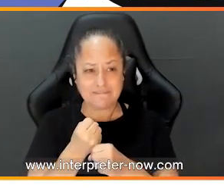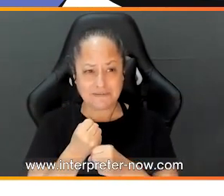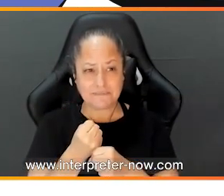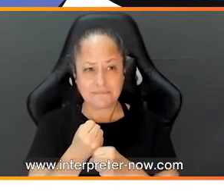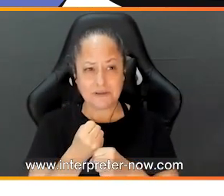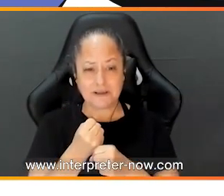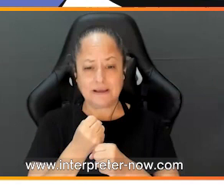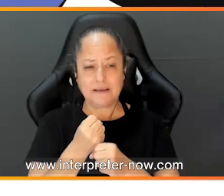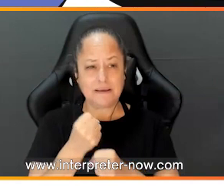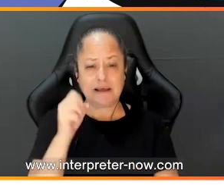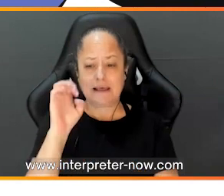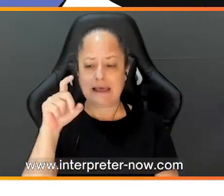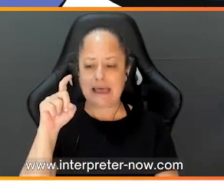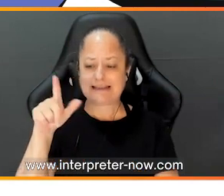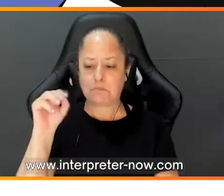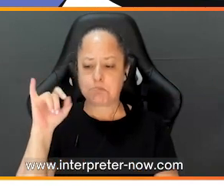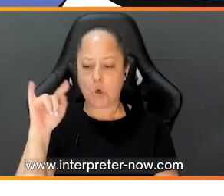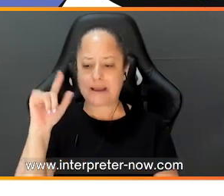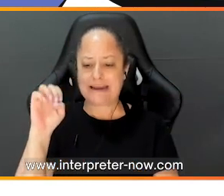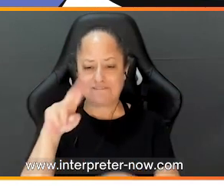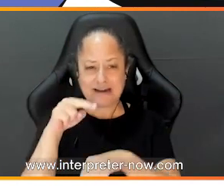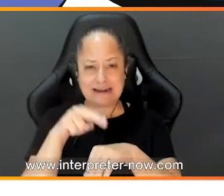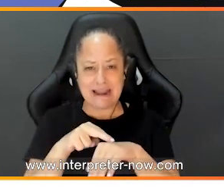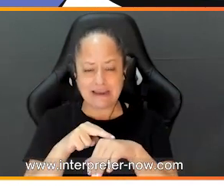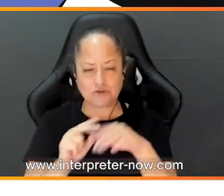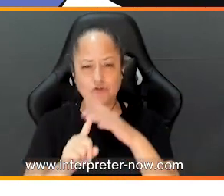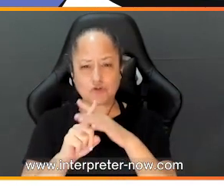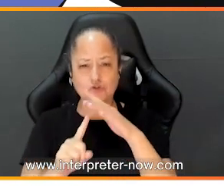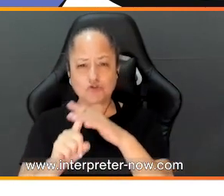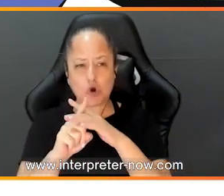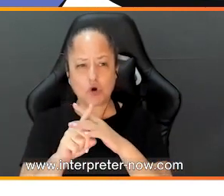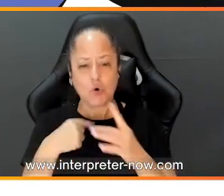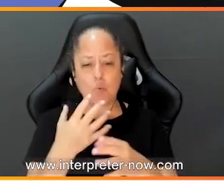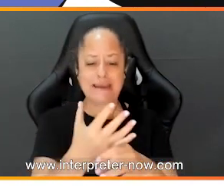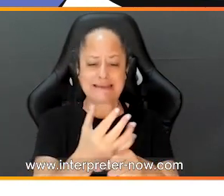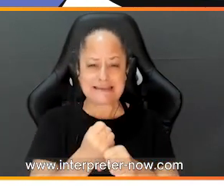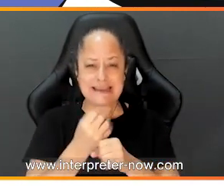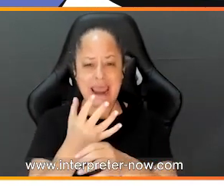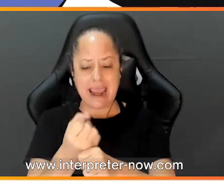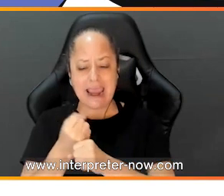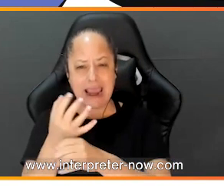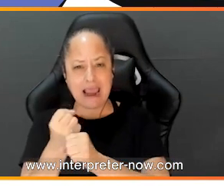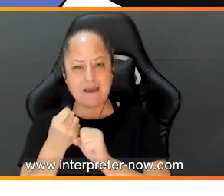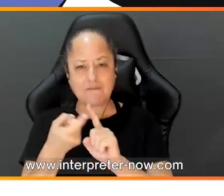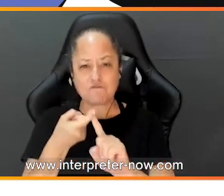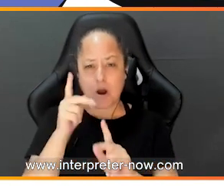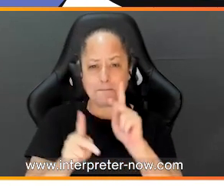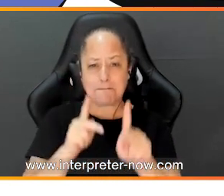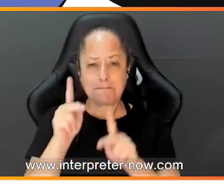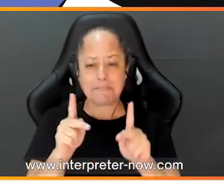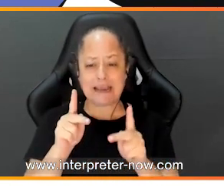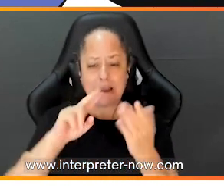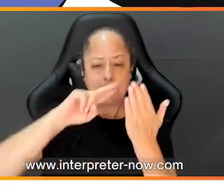power dynamics. So instead of seeing people as research subjects or participants, how can we start to see them really more as